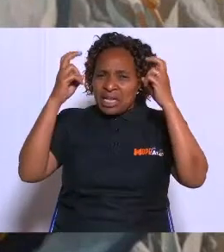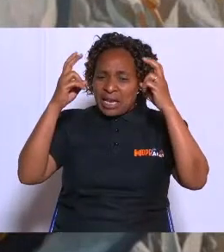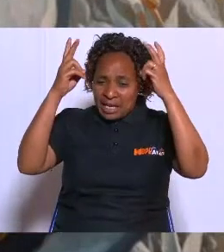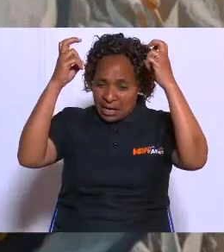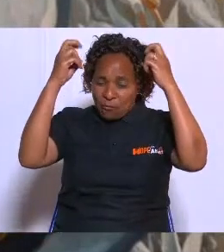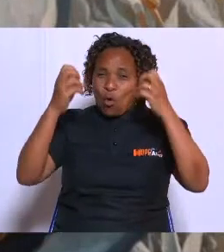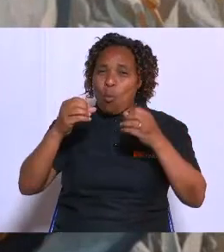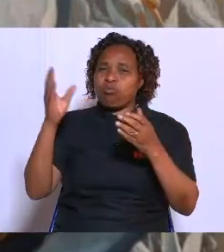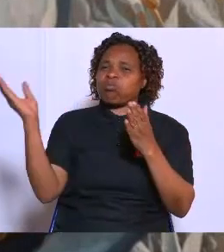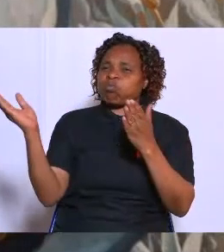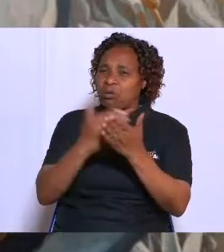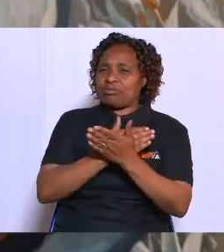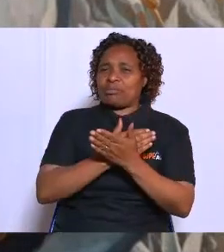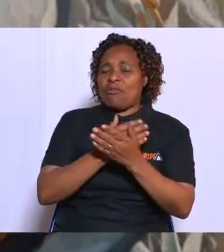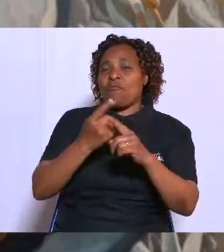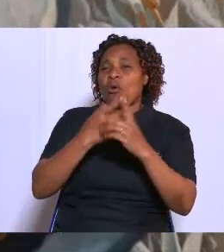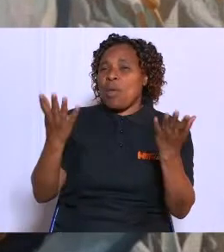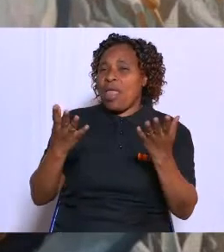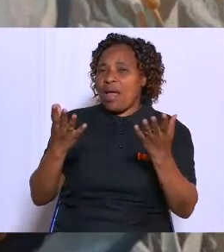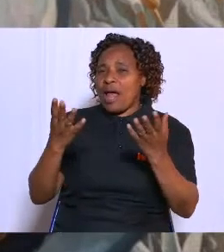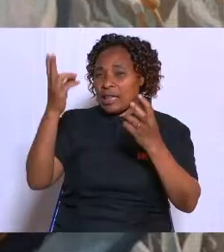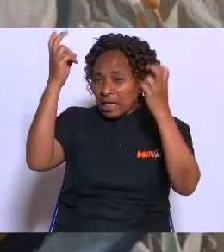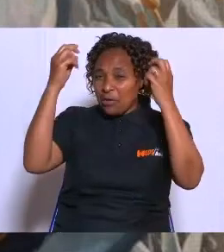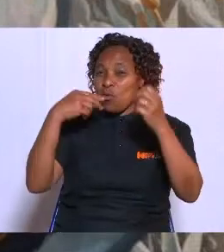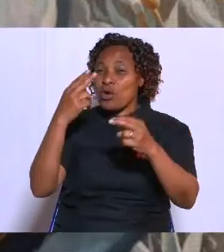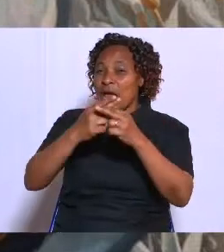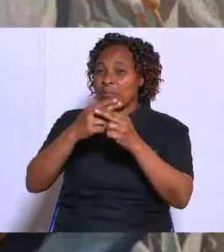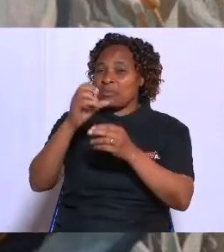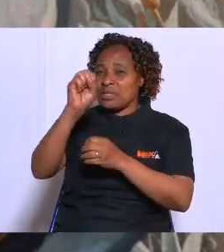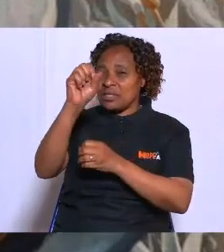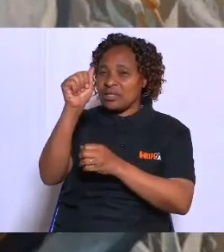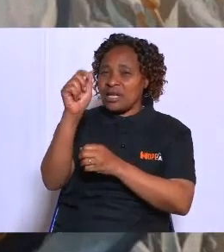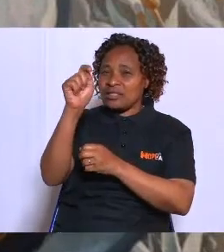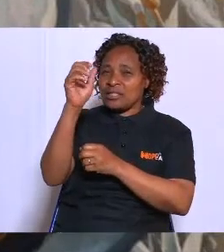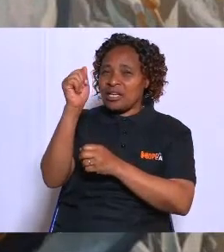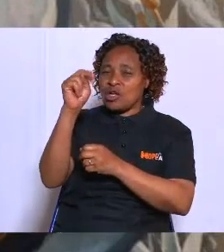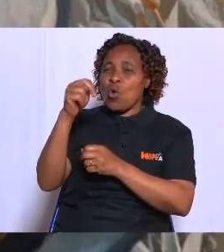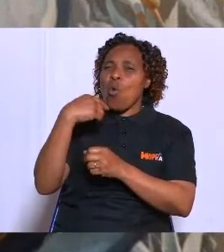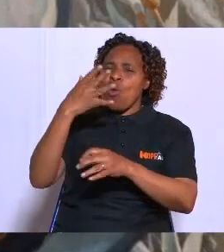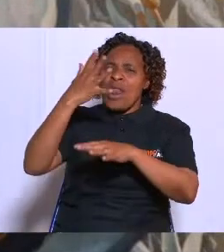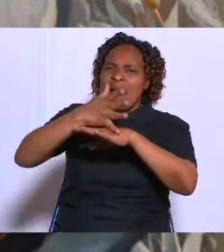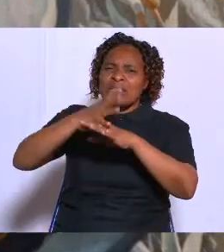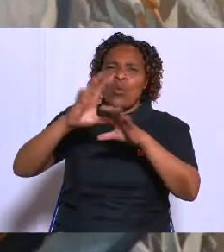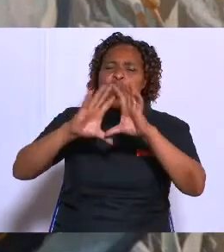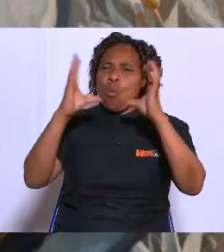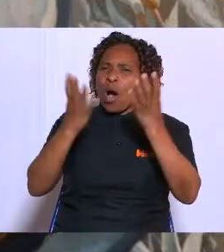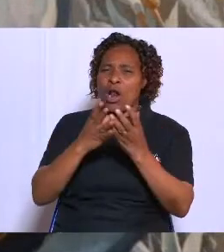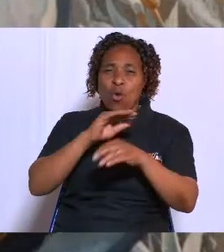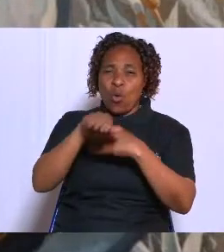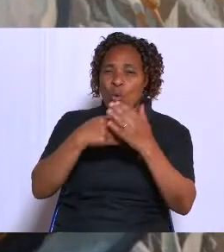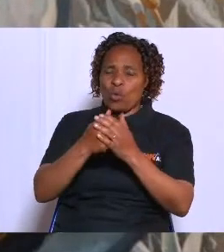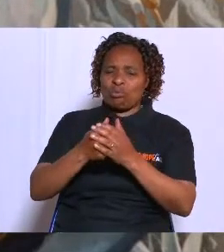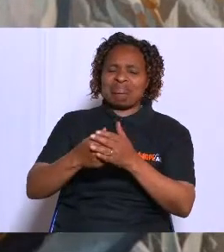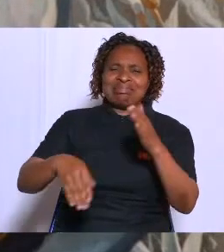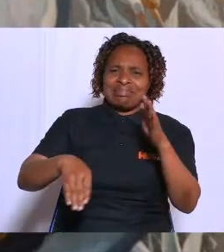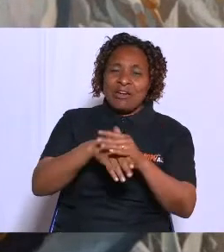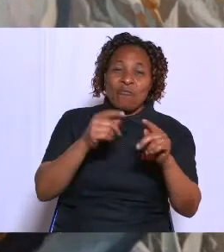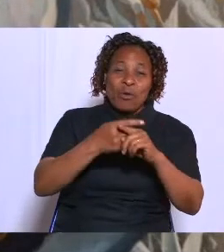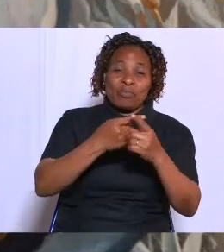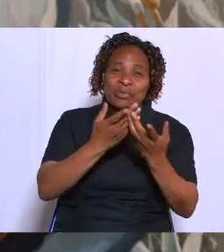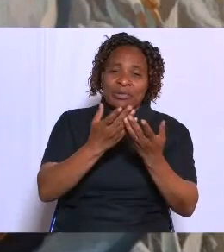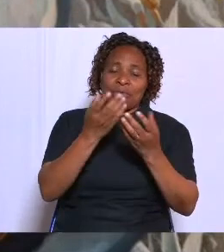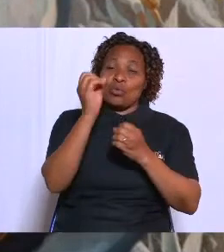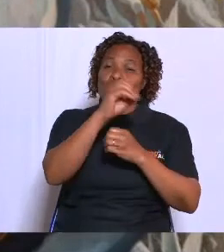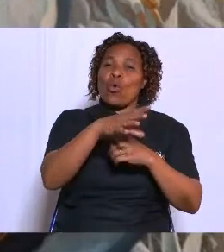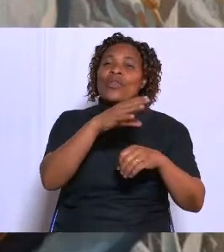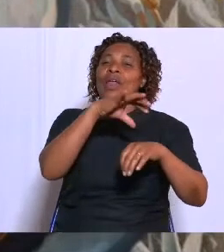Serpent of old called the devil and Satan who deceives the whole world he was cast to the Earth his angels were